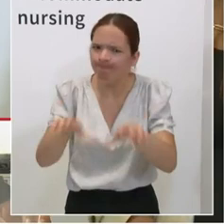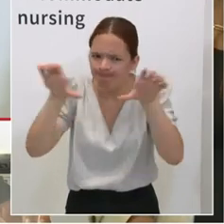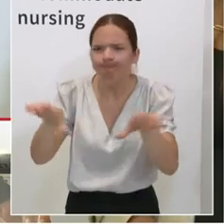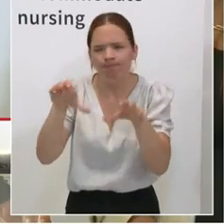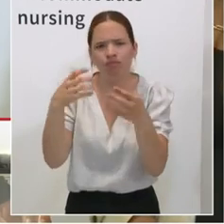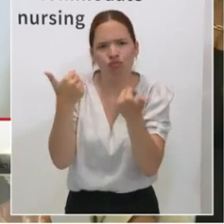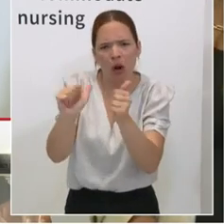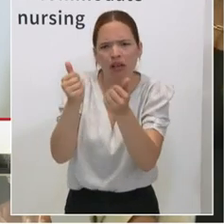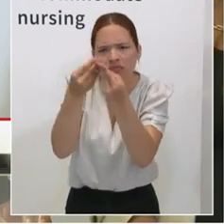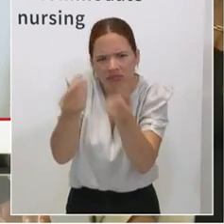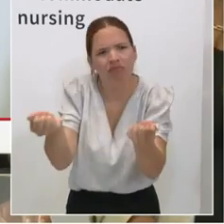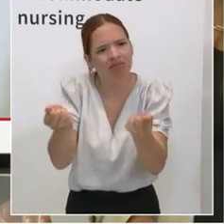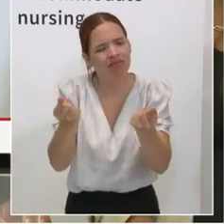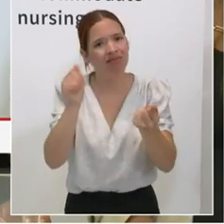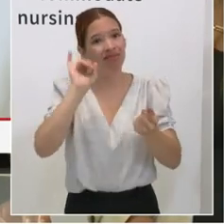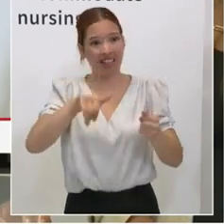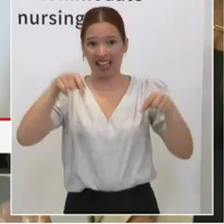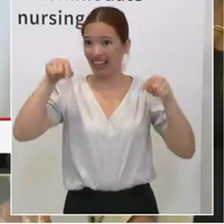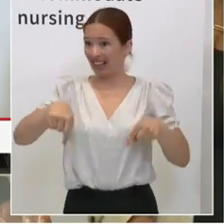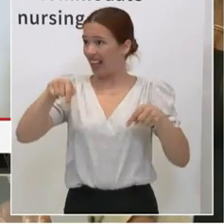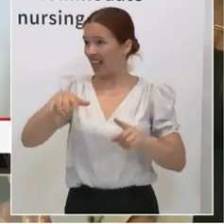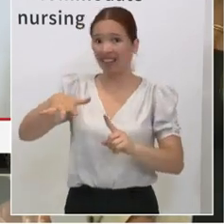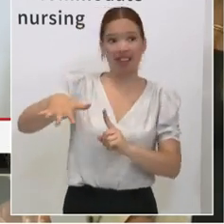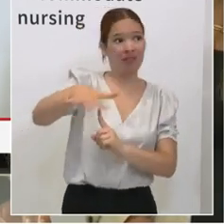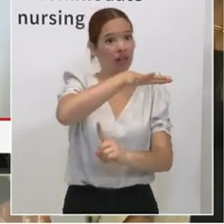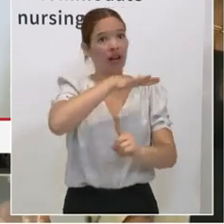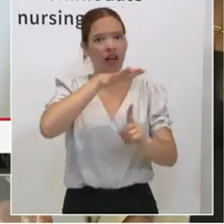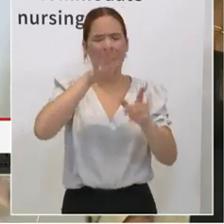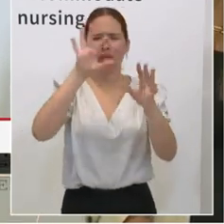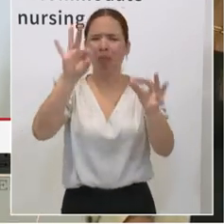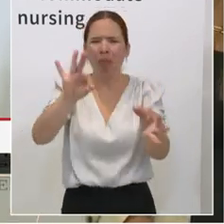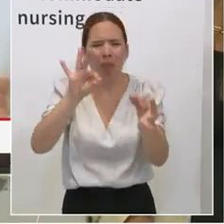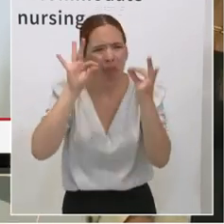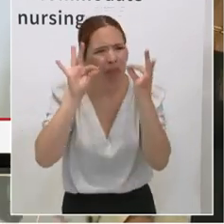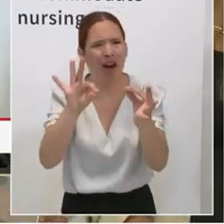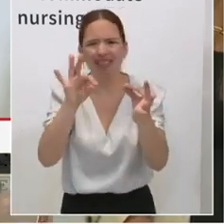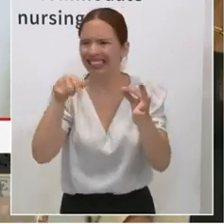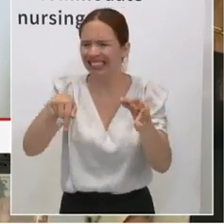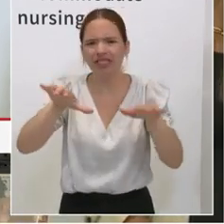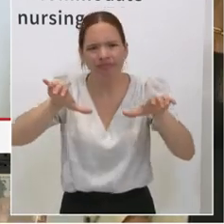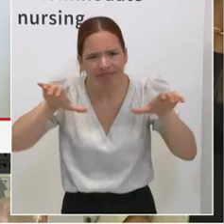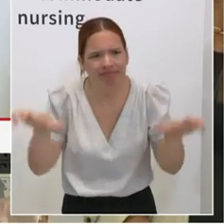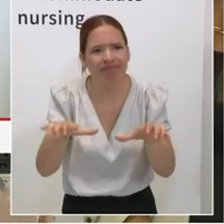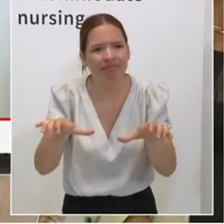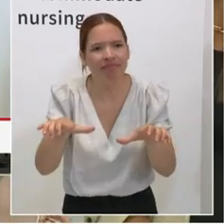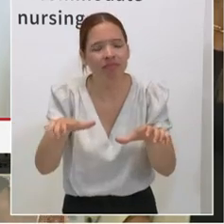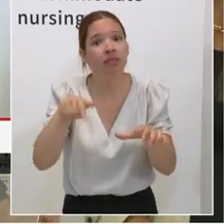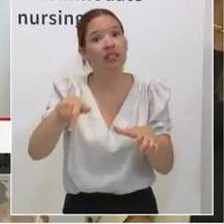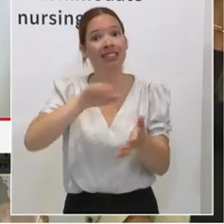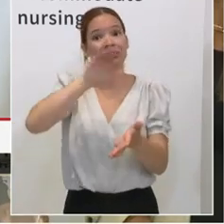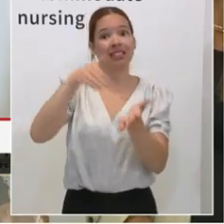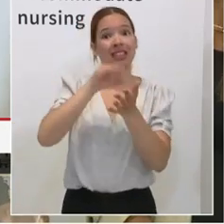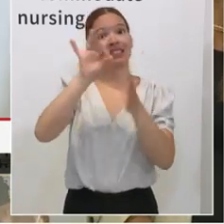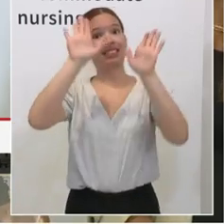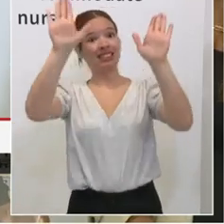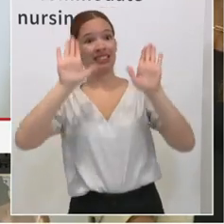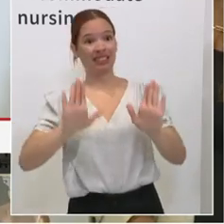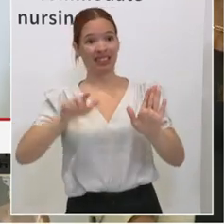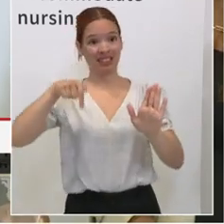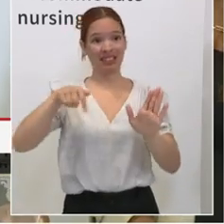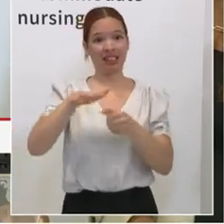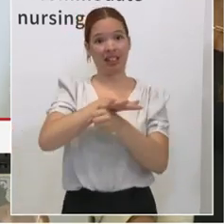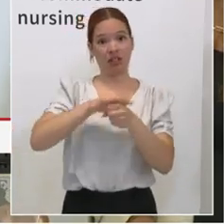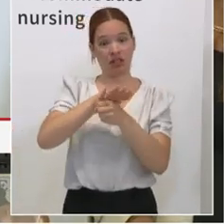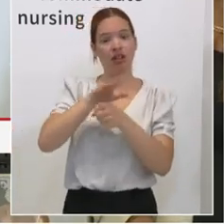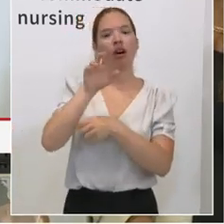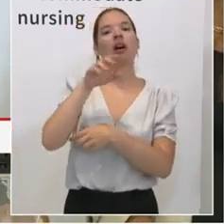think having the centers of excellence, having Howard University and all of the city partners take that whole government approach means